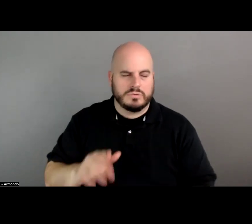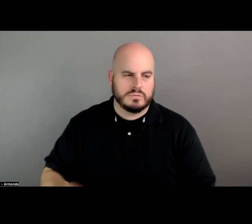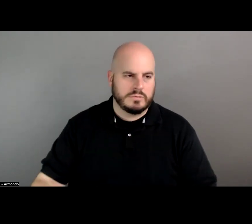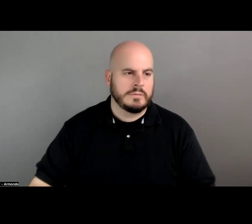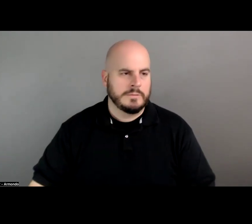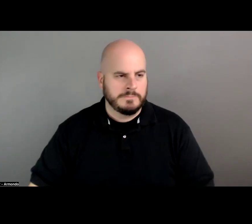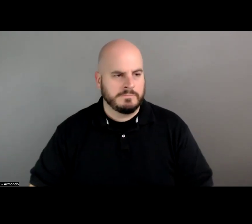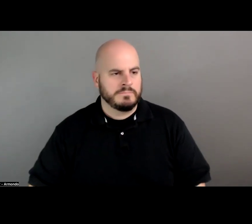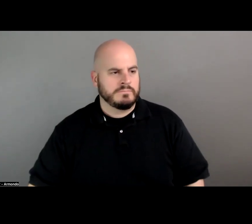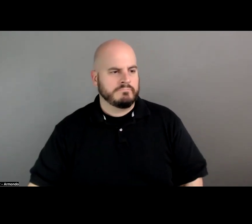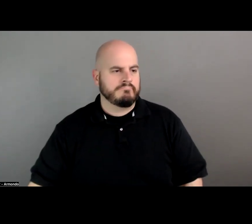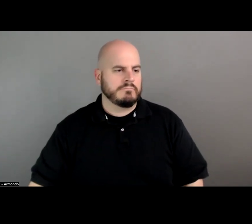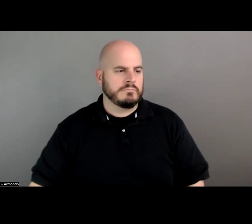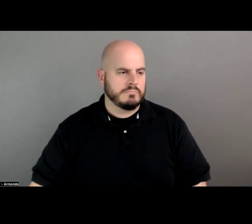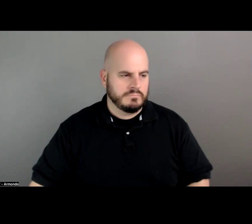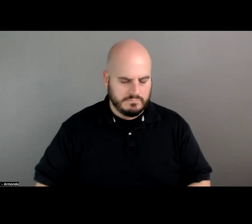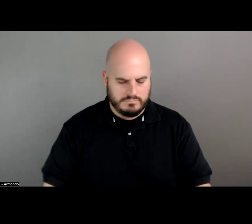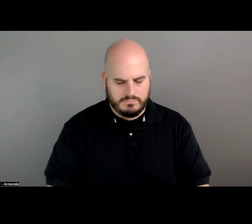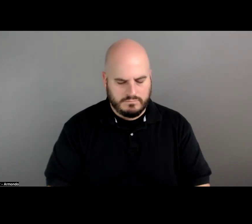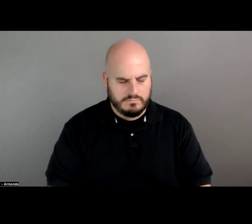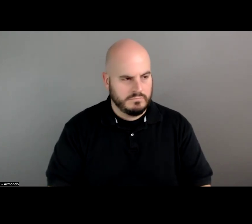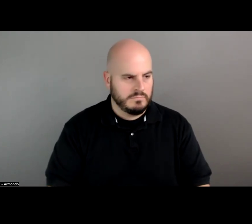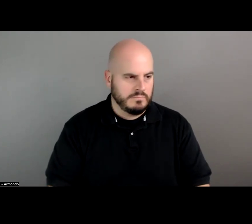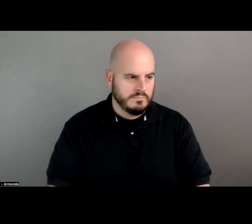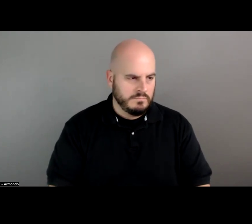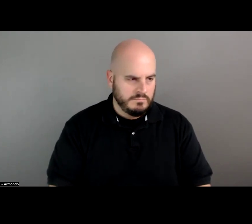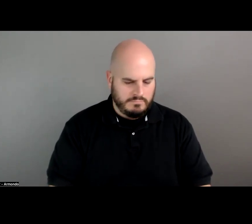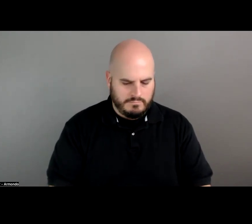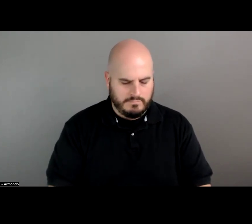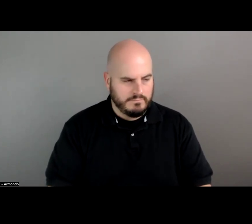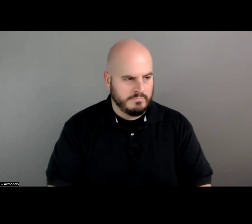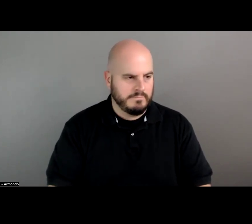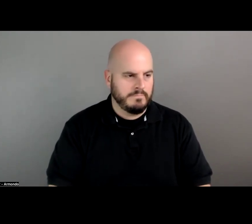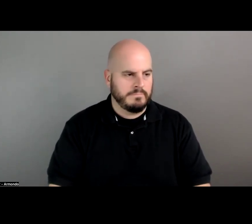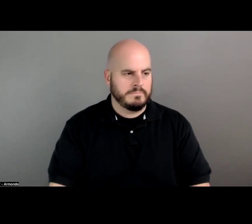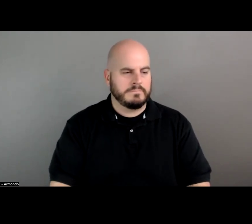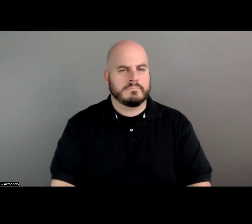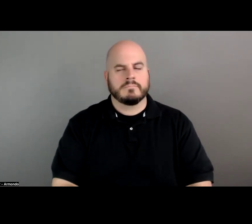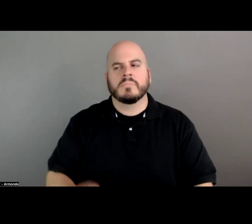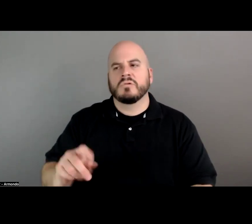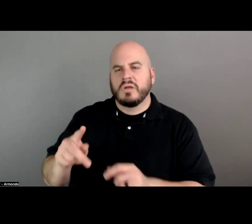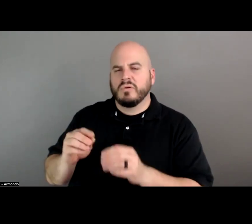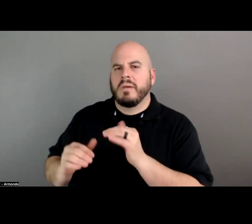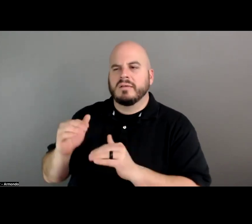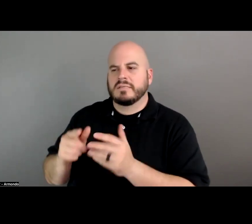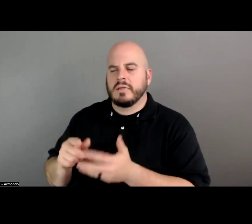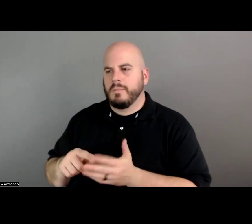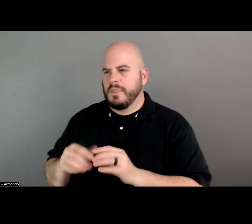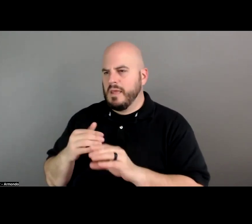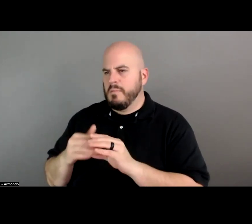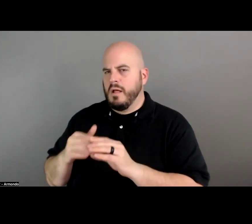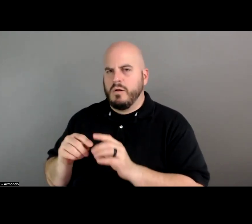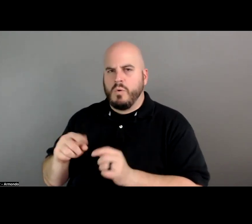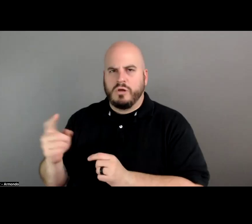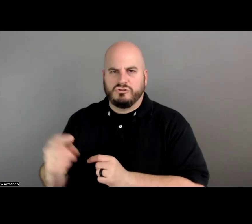Thanks, Judith. And I'm trying to balance things out. There was a question about email. Can you talk about email